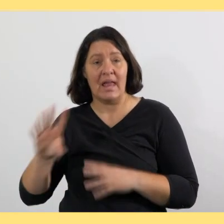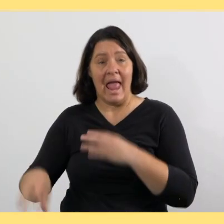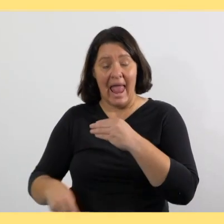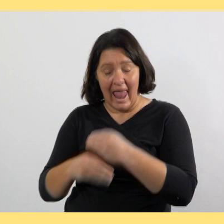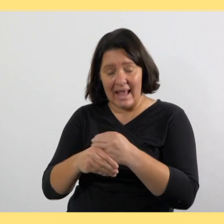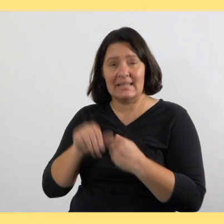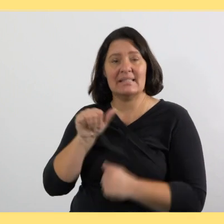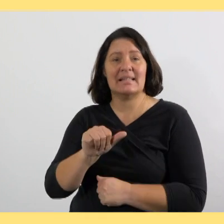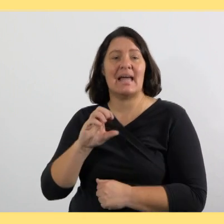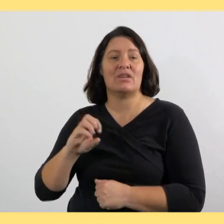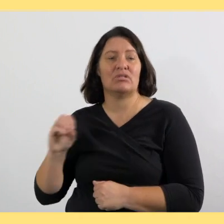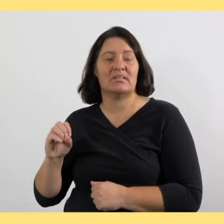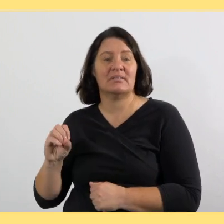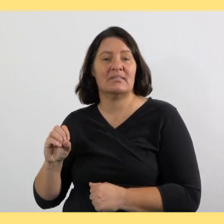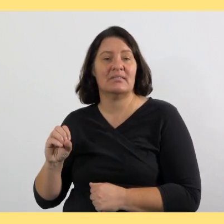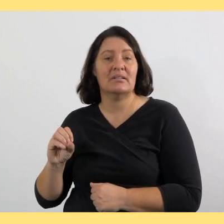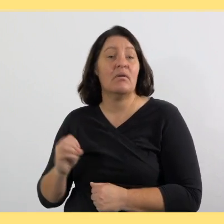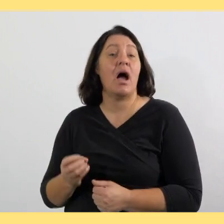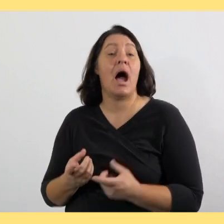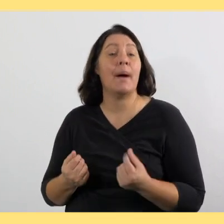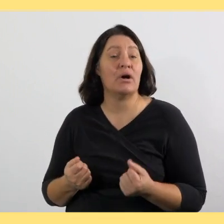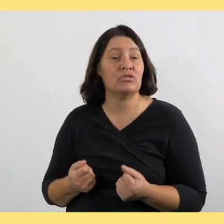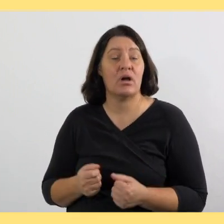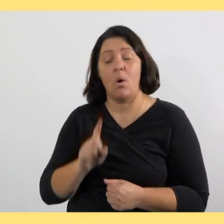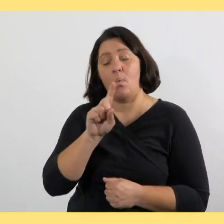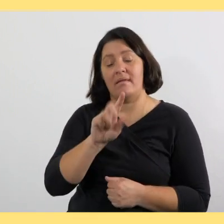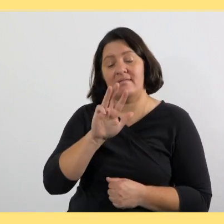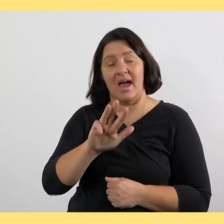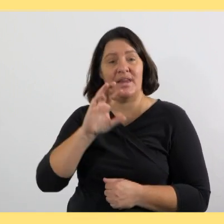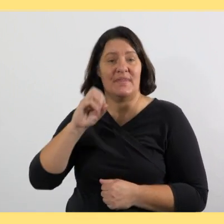add it with the 600, then these amounts will give you